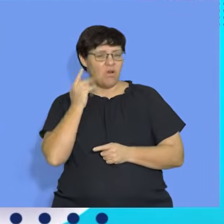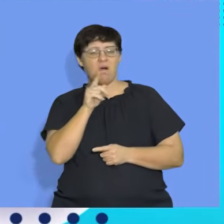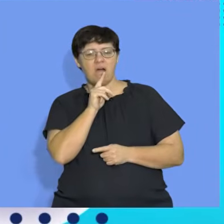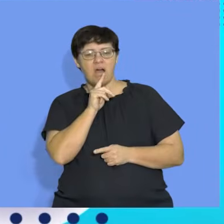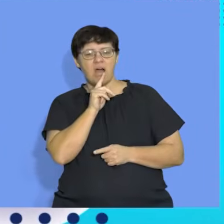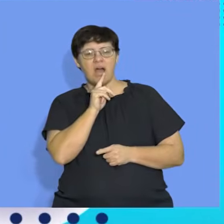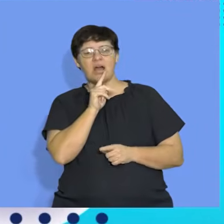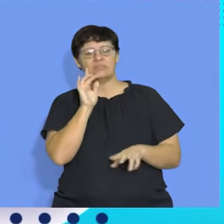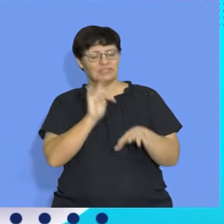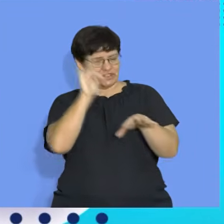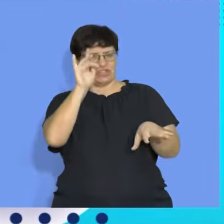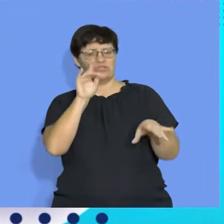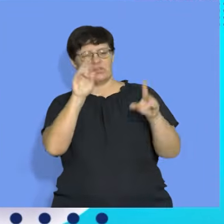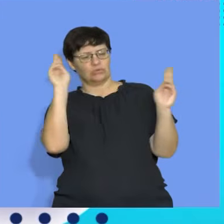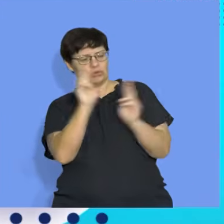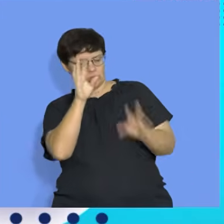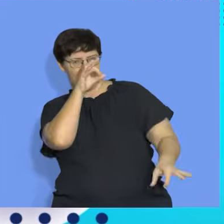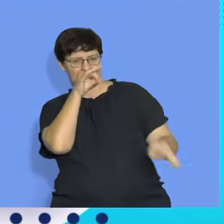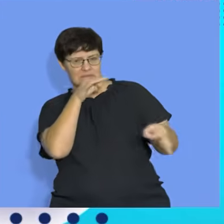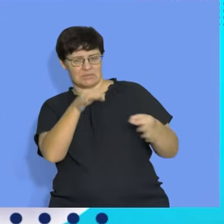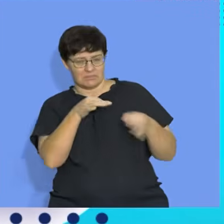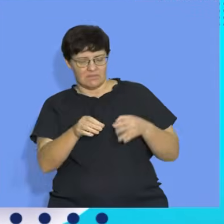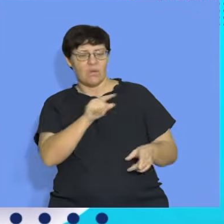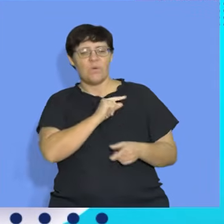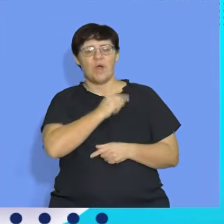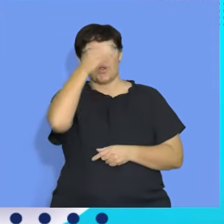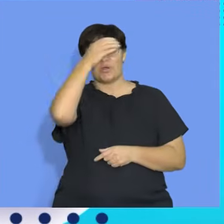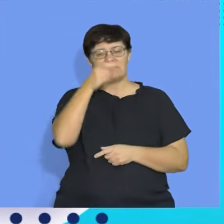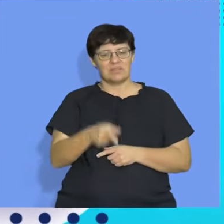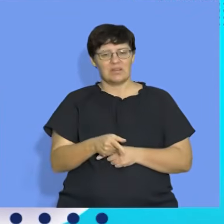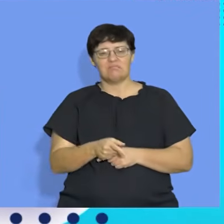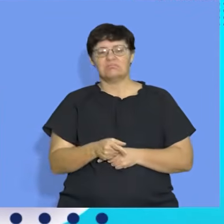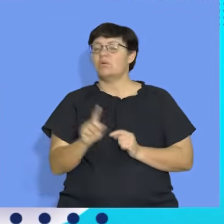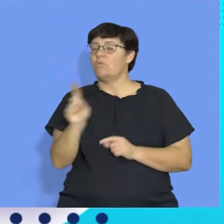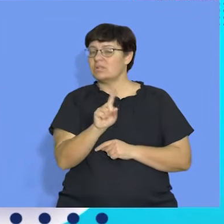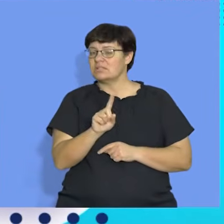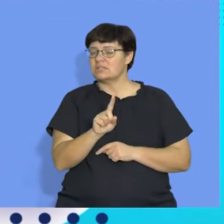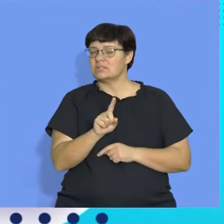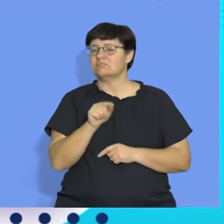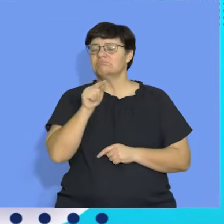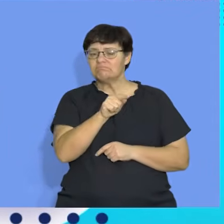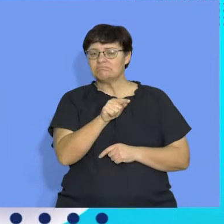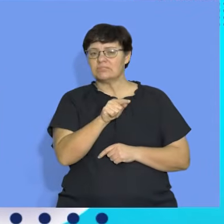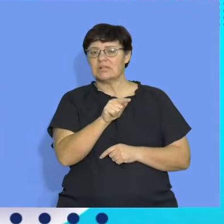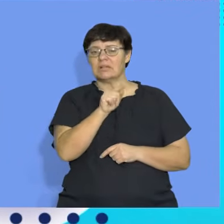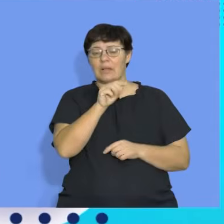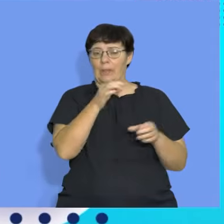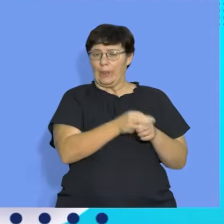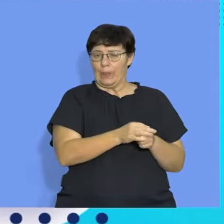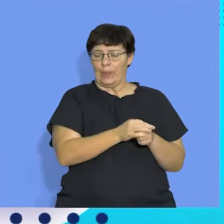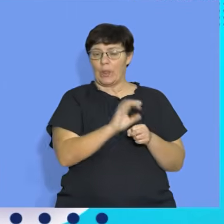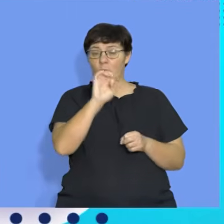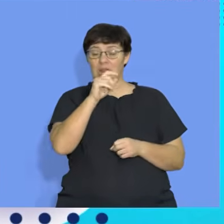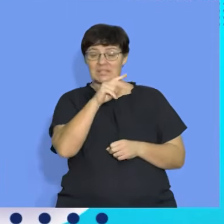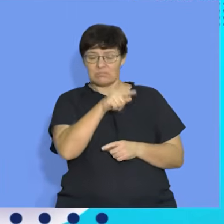briefly touch on again, because at the concept of, today we're looking at functions of microorganisms, and they